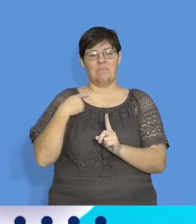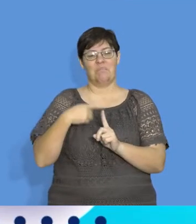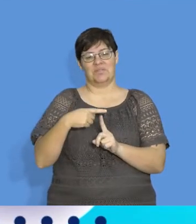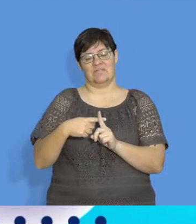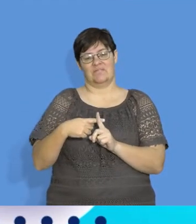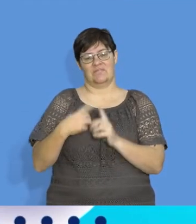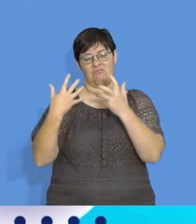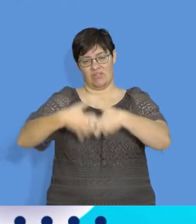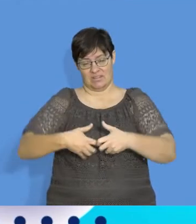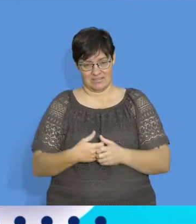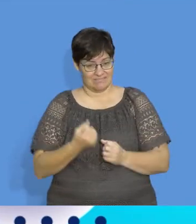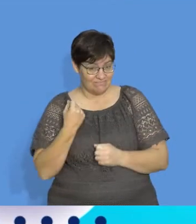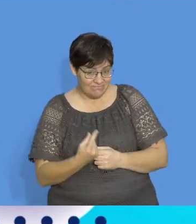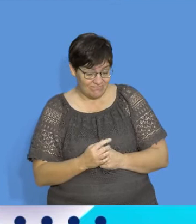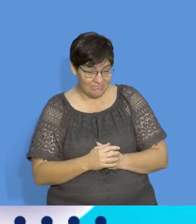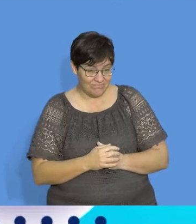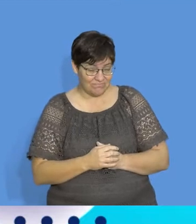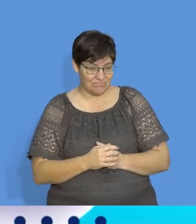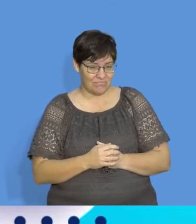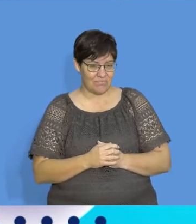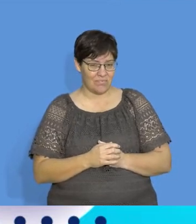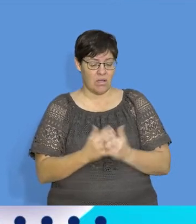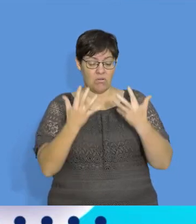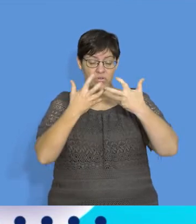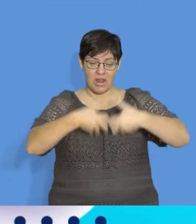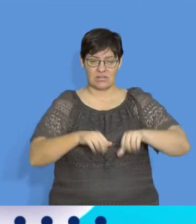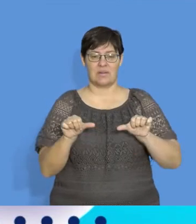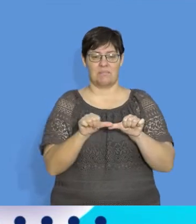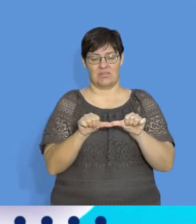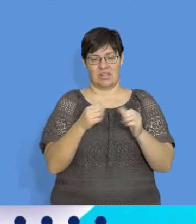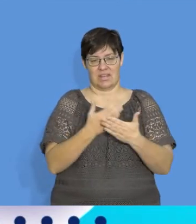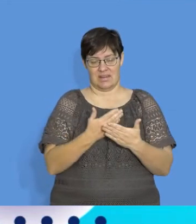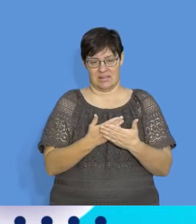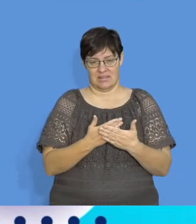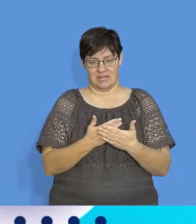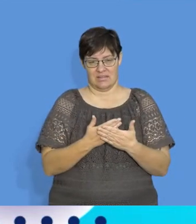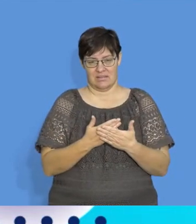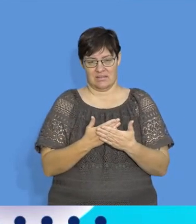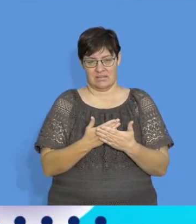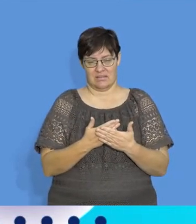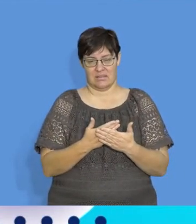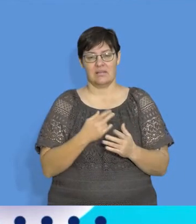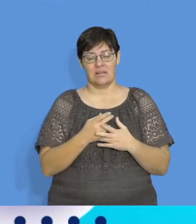weak positive correlation. Are we all together? So correlation can be measured,